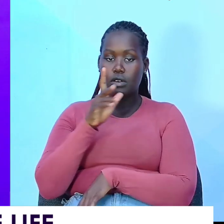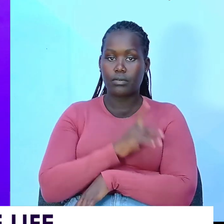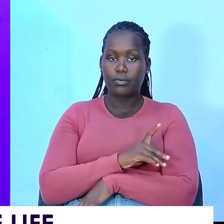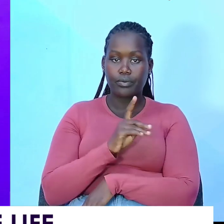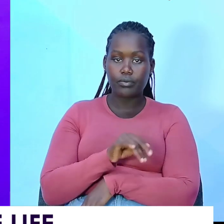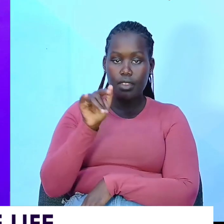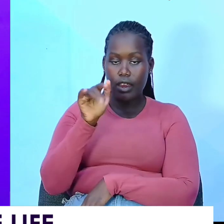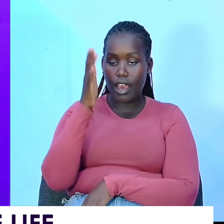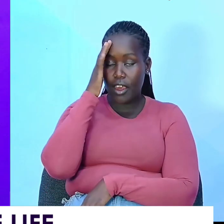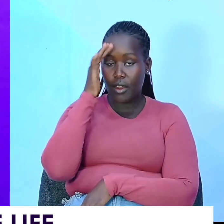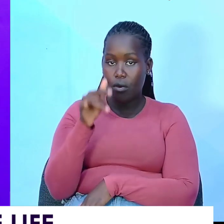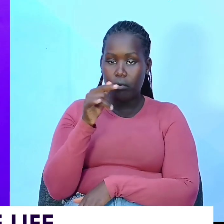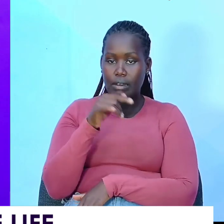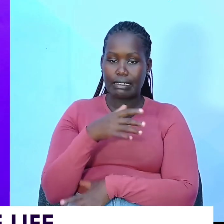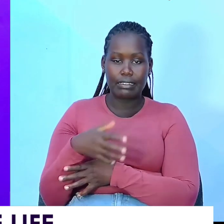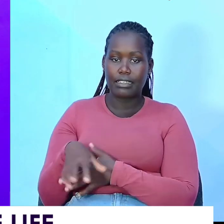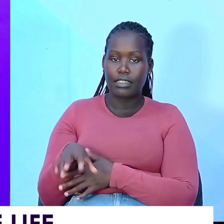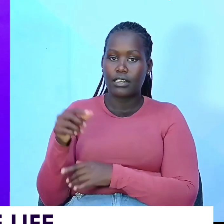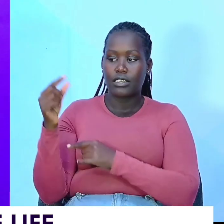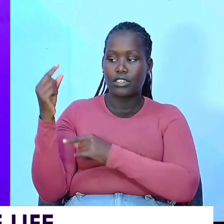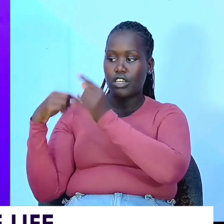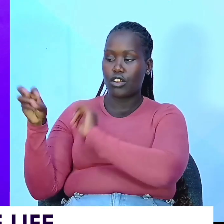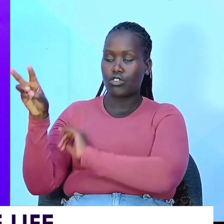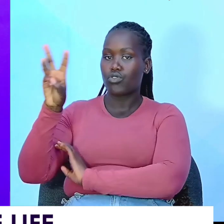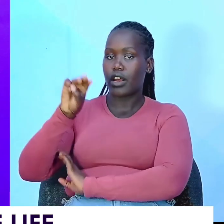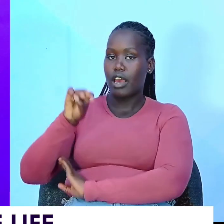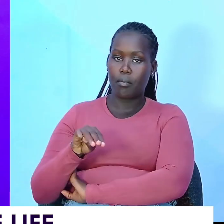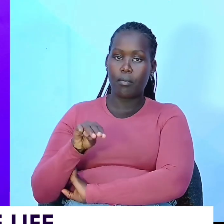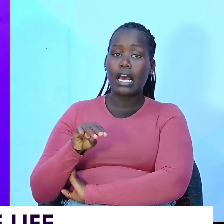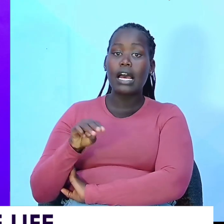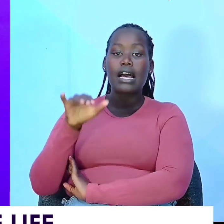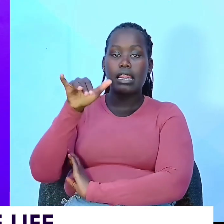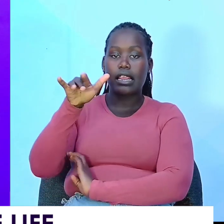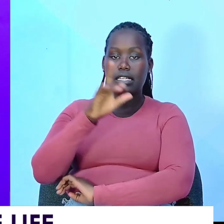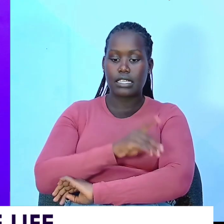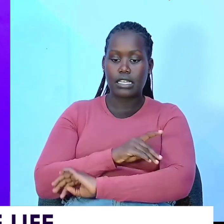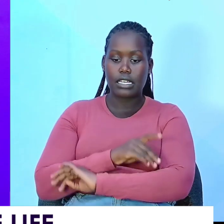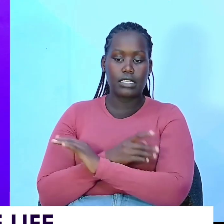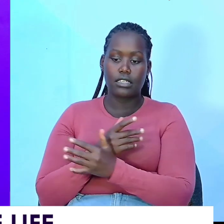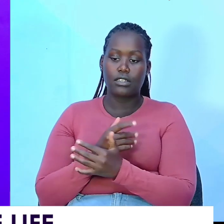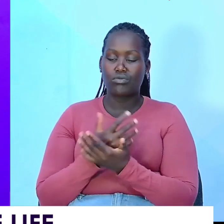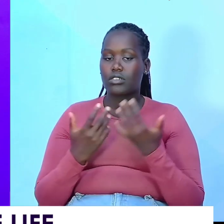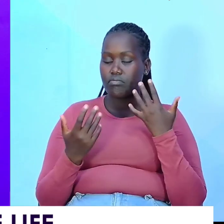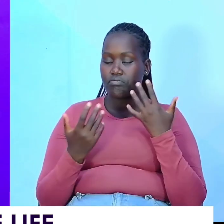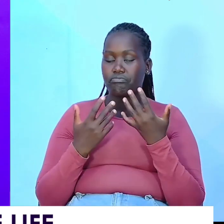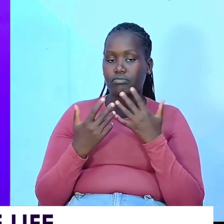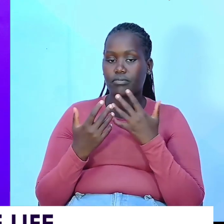millennial. During those days, it was almost,